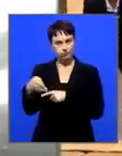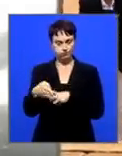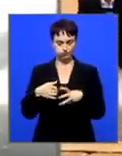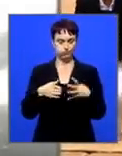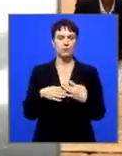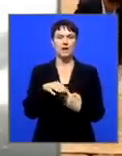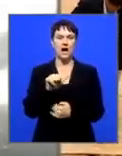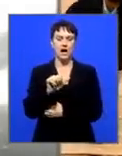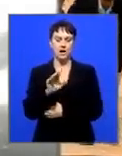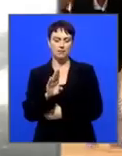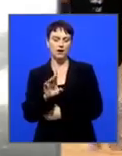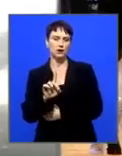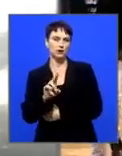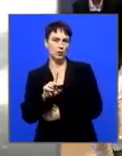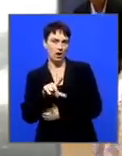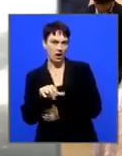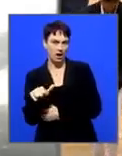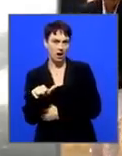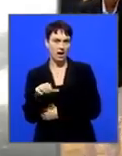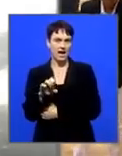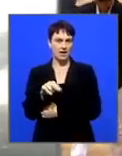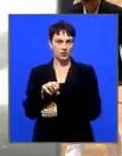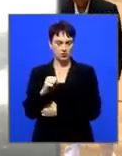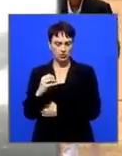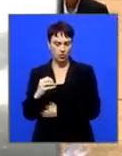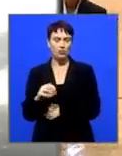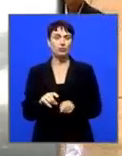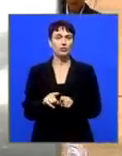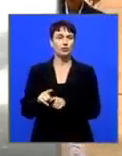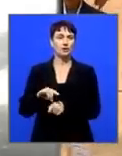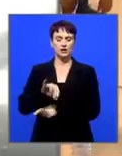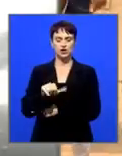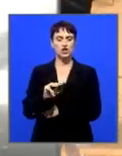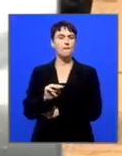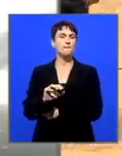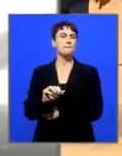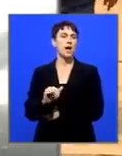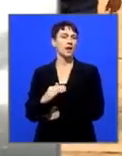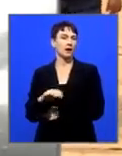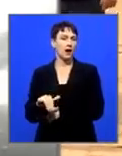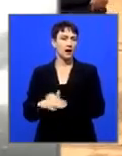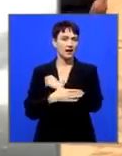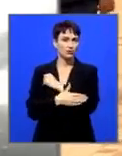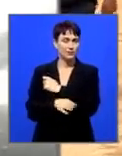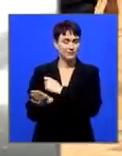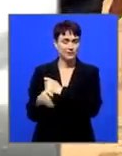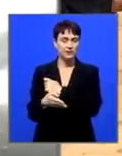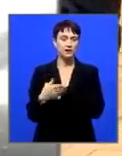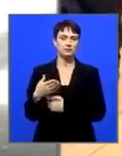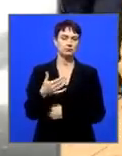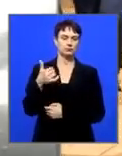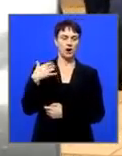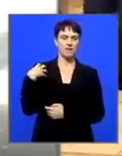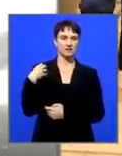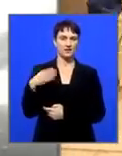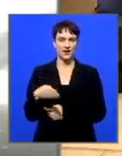Dr. Abdullah Ensor. From Jamaica, Her Excellency Portia Simpson Miller, the Prime Minister there.